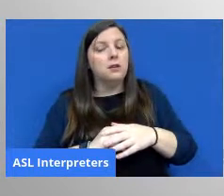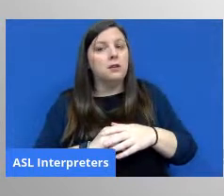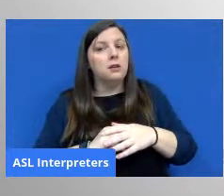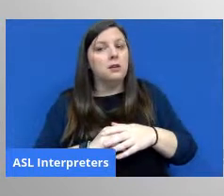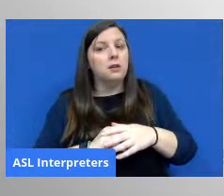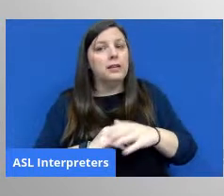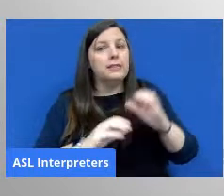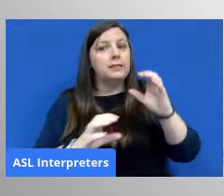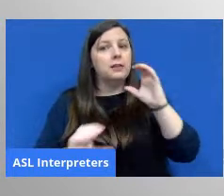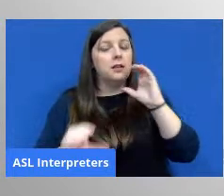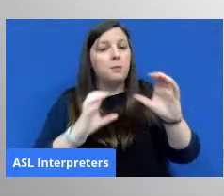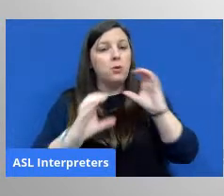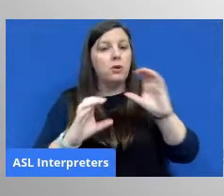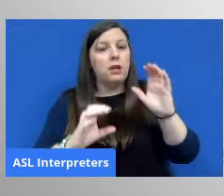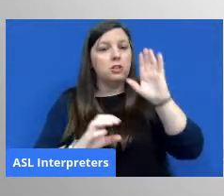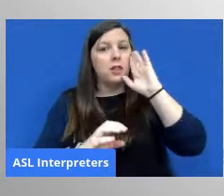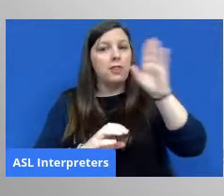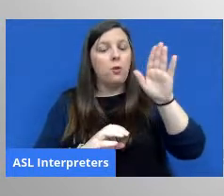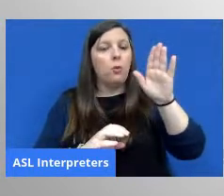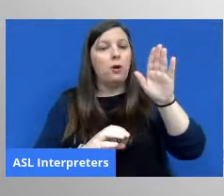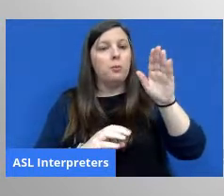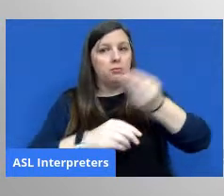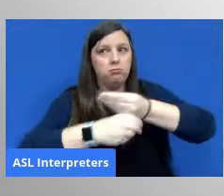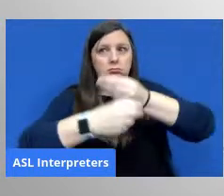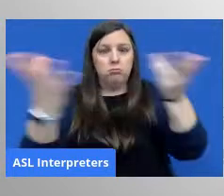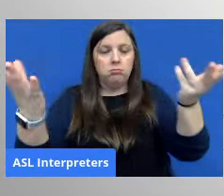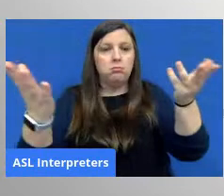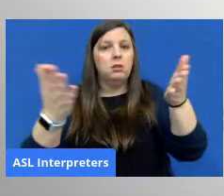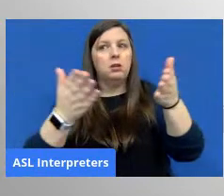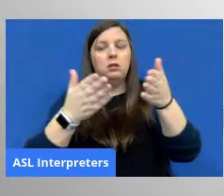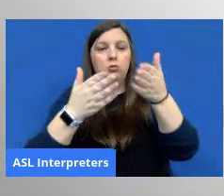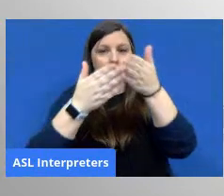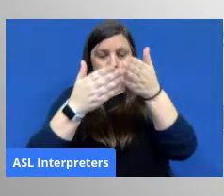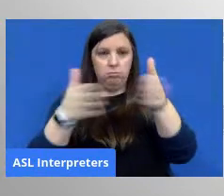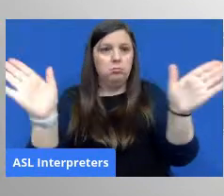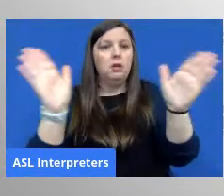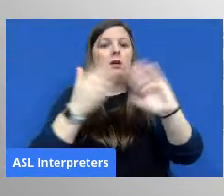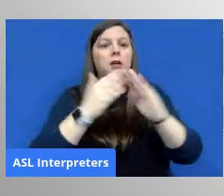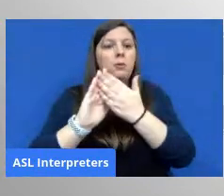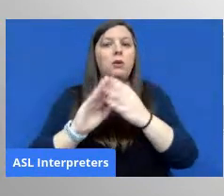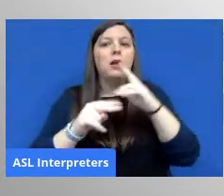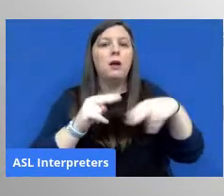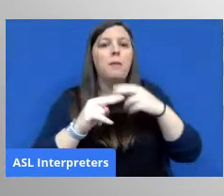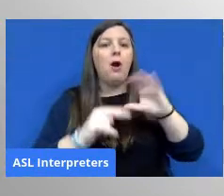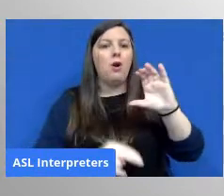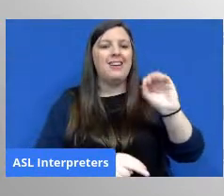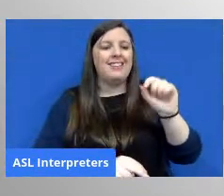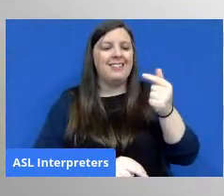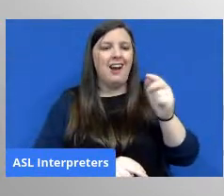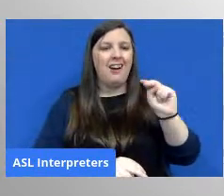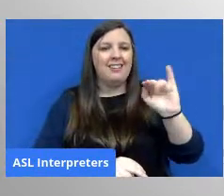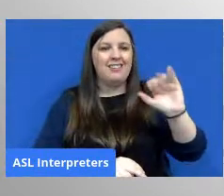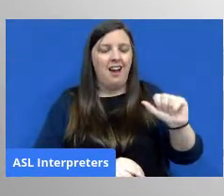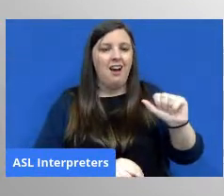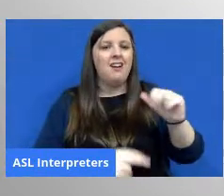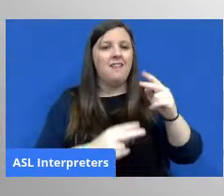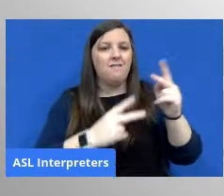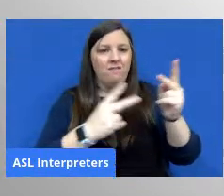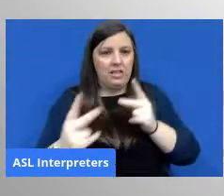the public about the Cognia visit. Yes. Yes, ma'am. And I think